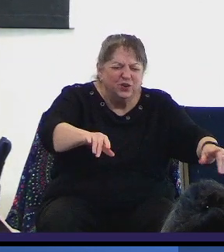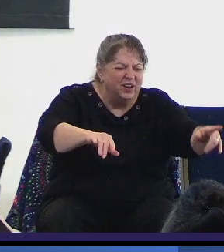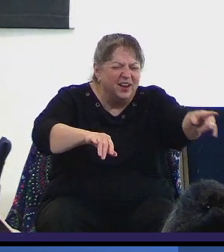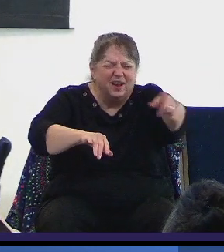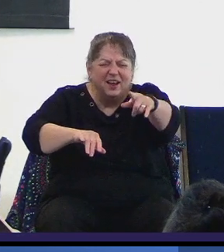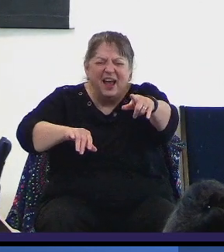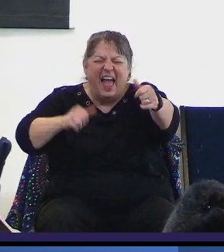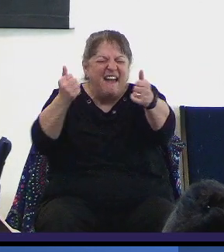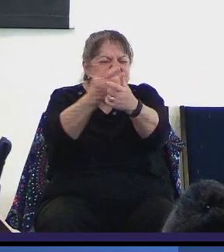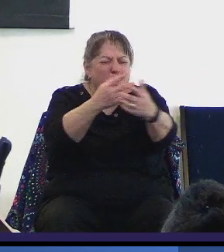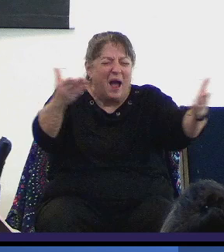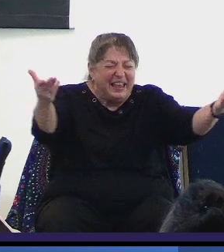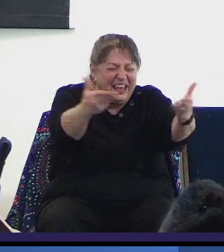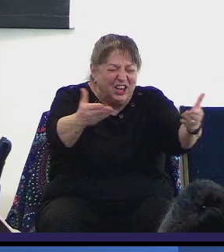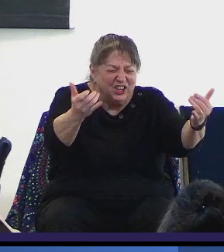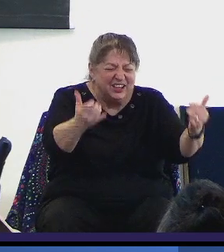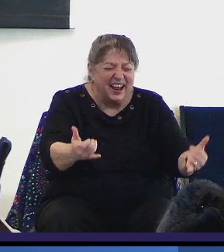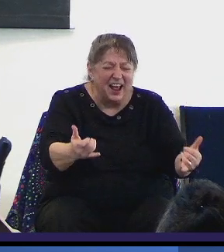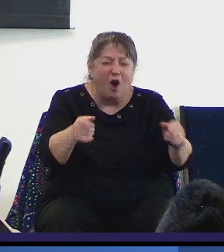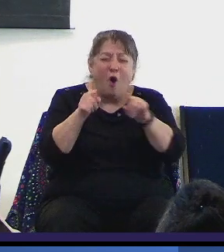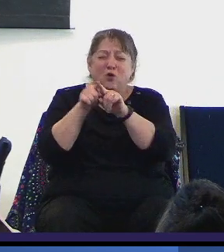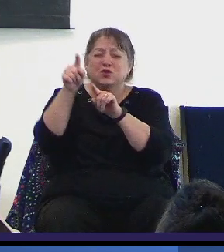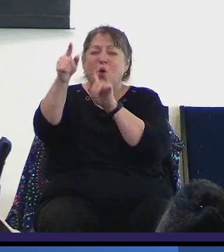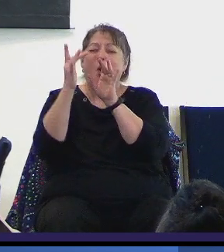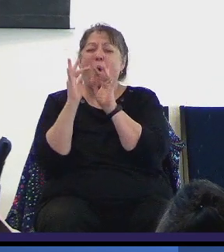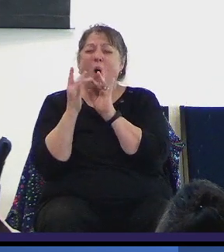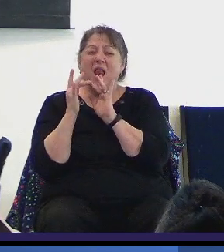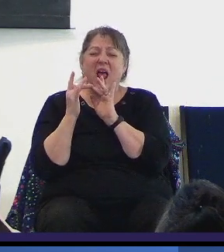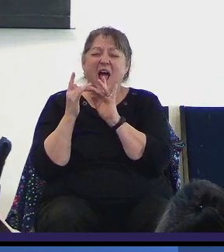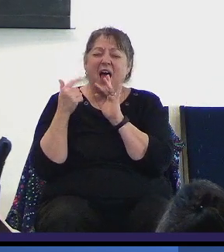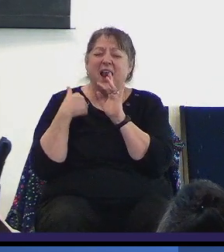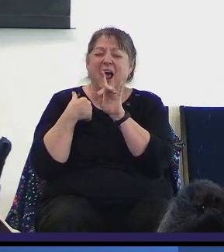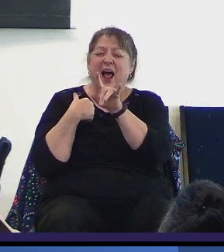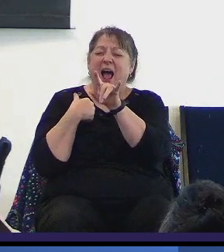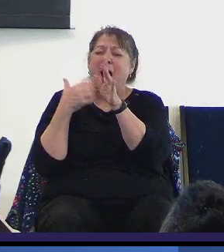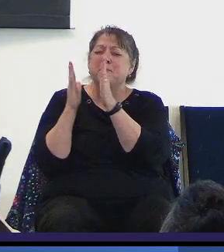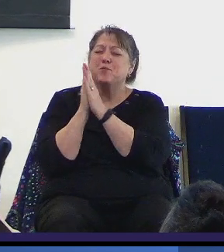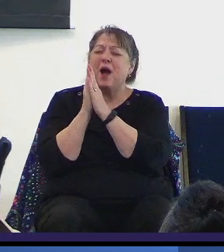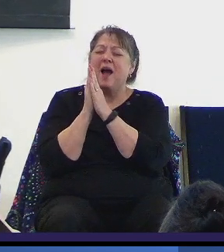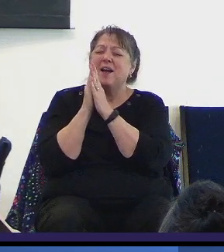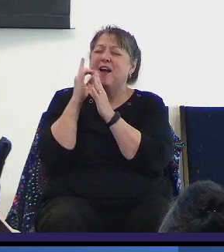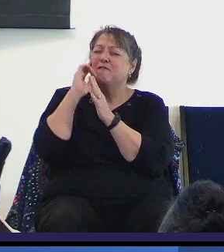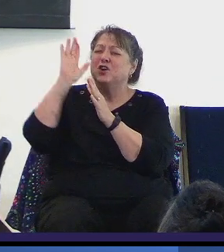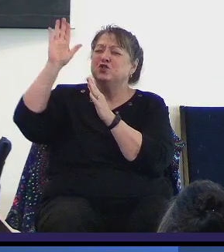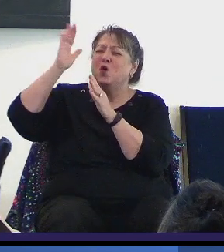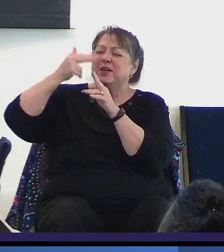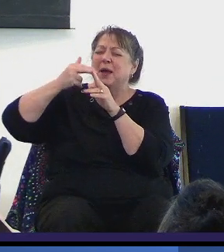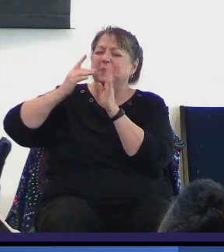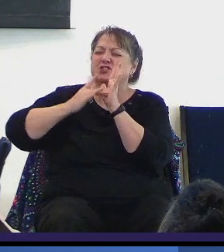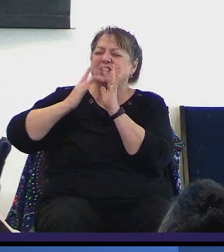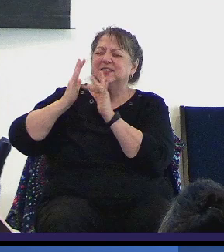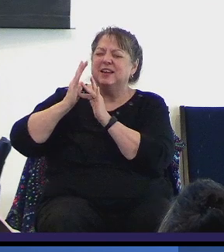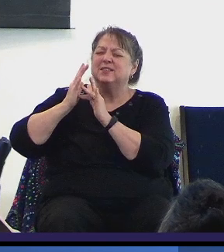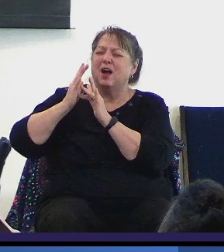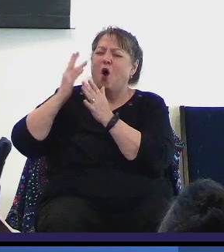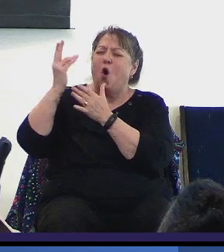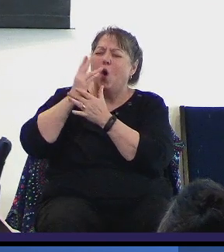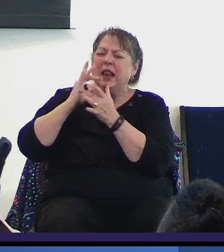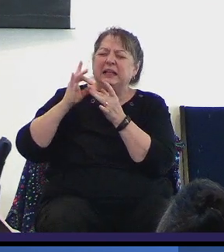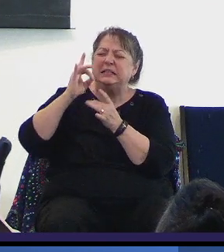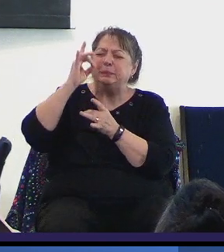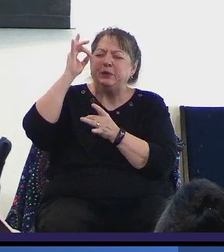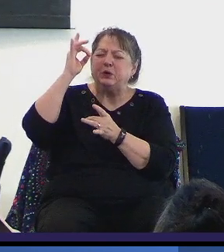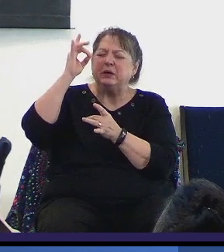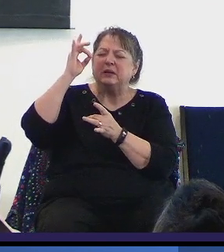this building this morning. And then for those that are hearing us online, oh God, in the name of Jesus, Holy Spirit of God, your word says that we can only